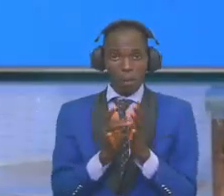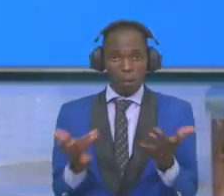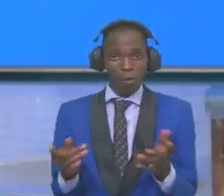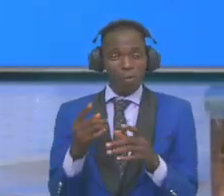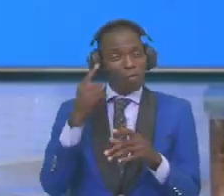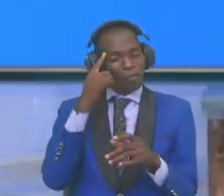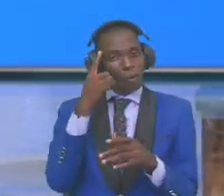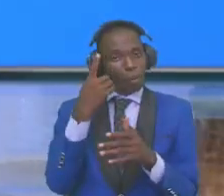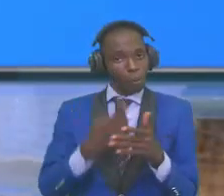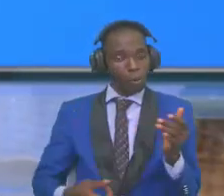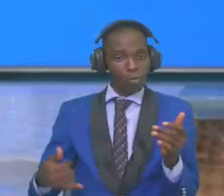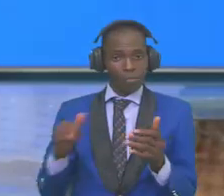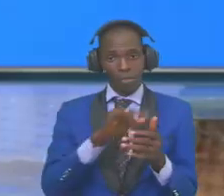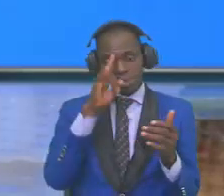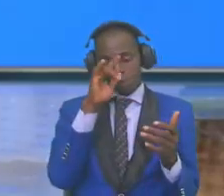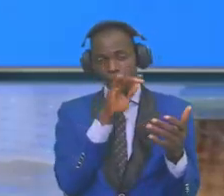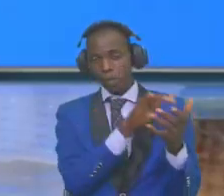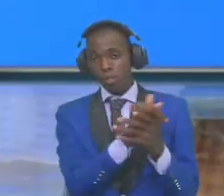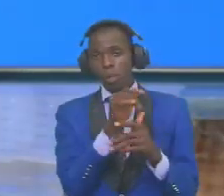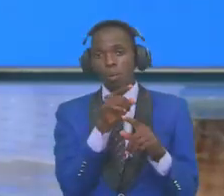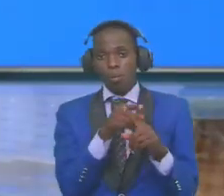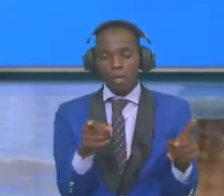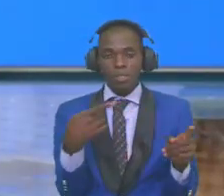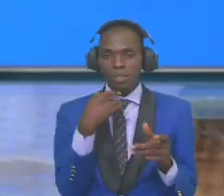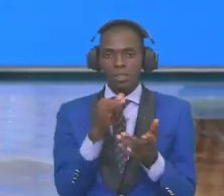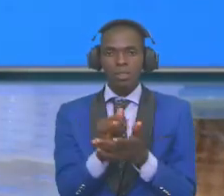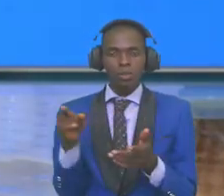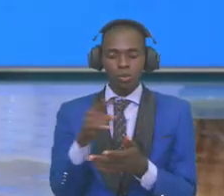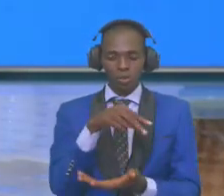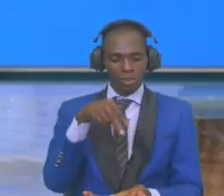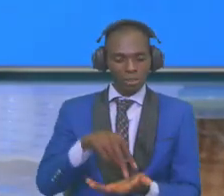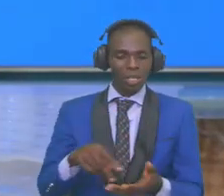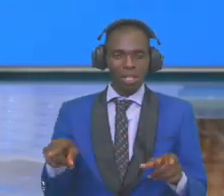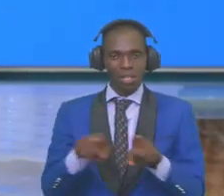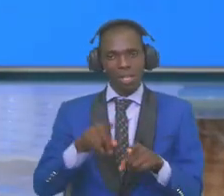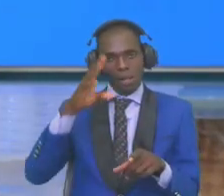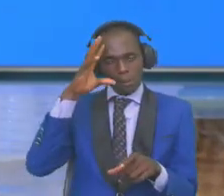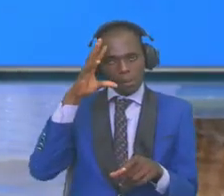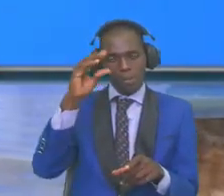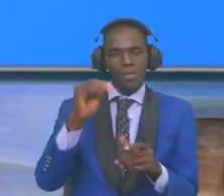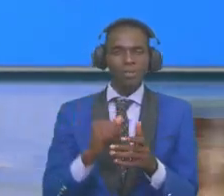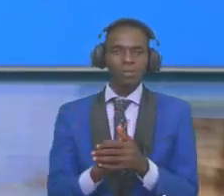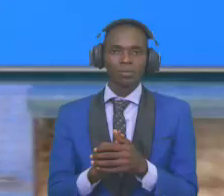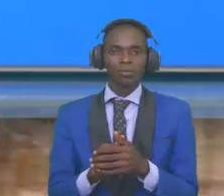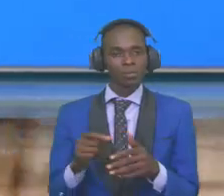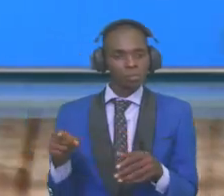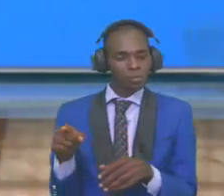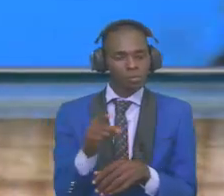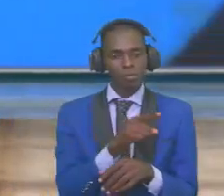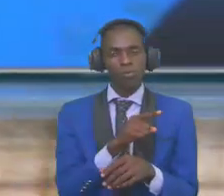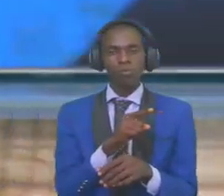they believe. But it says, you quit like men, you stand like men, you're